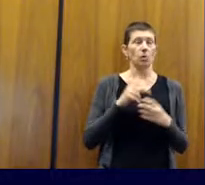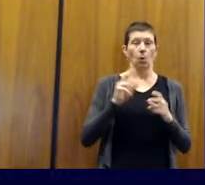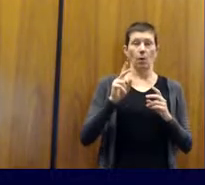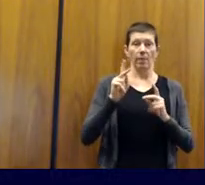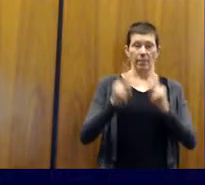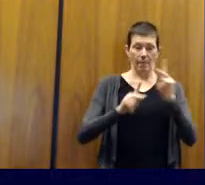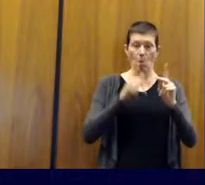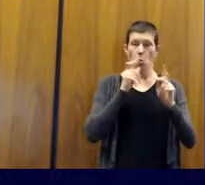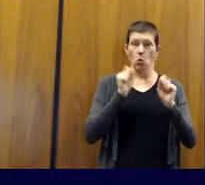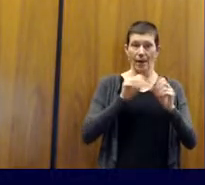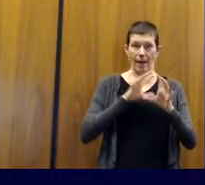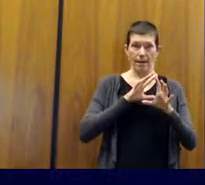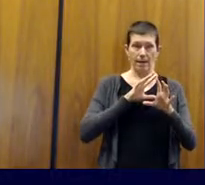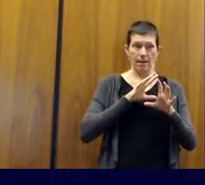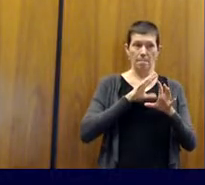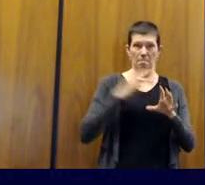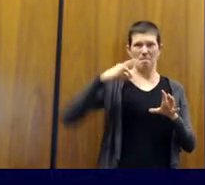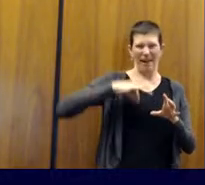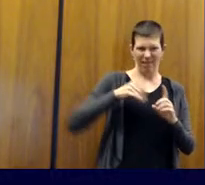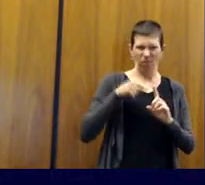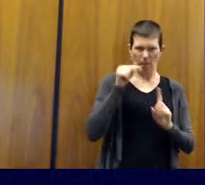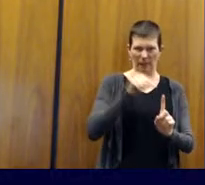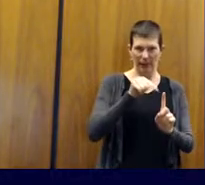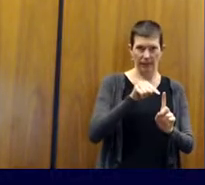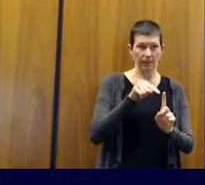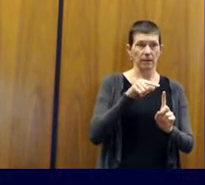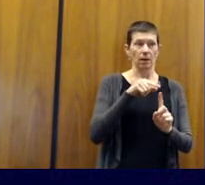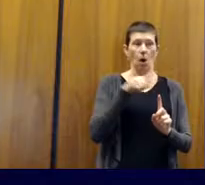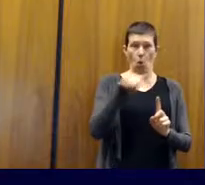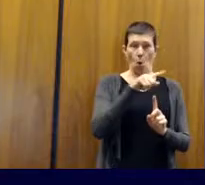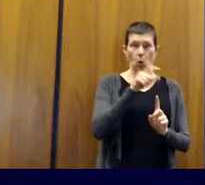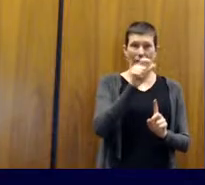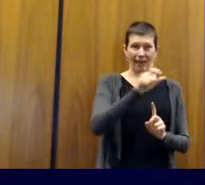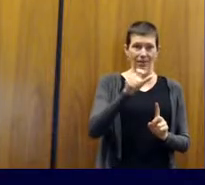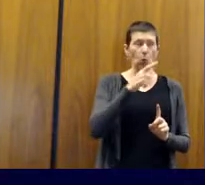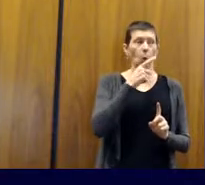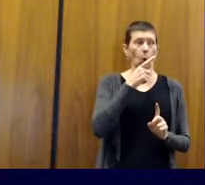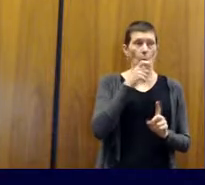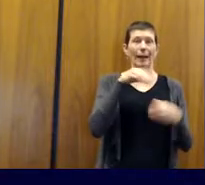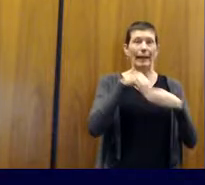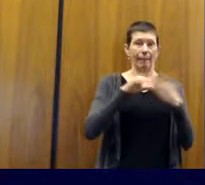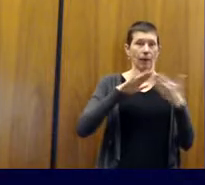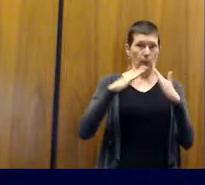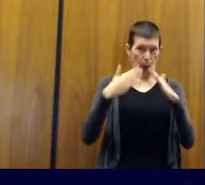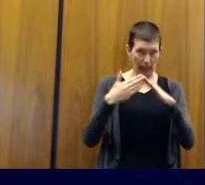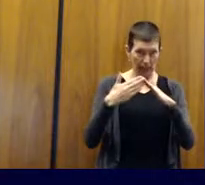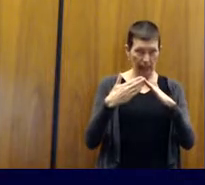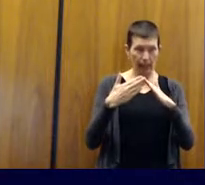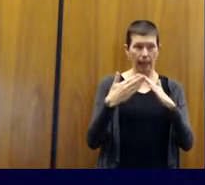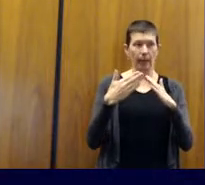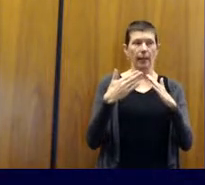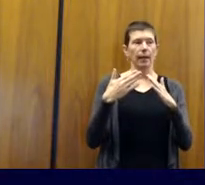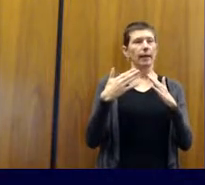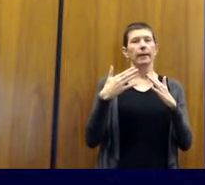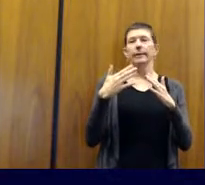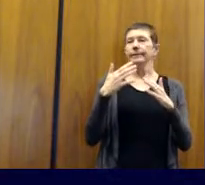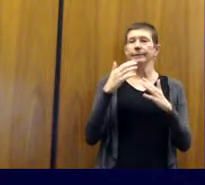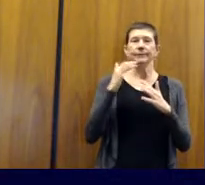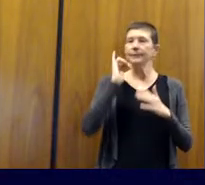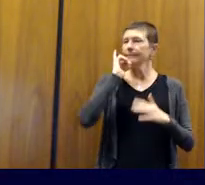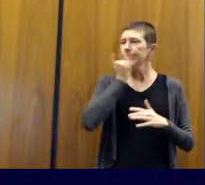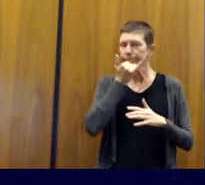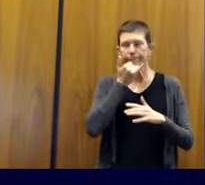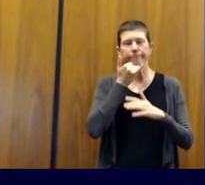can participate or benefit from this are those individuals who are in the community, commit some infraction, they're